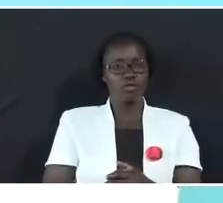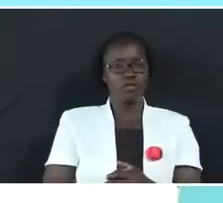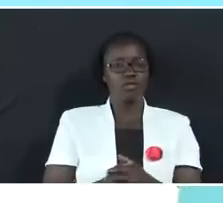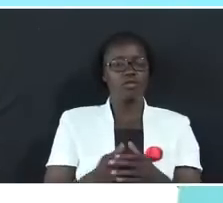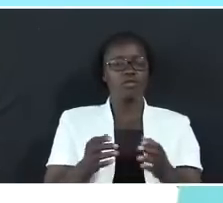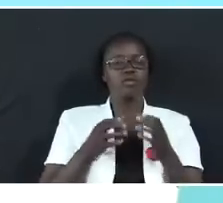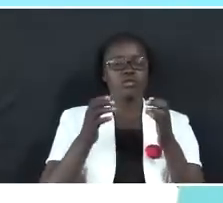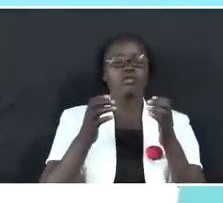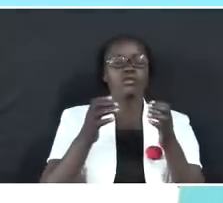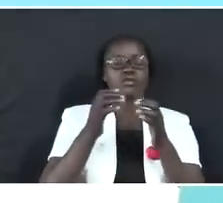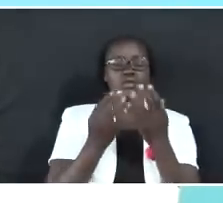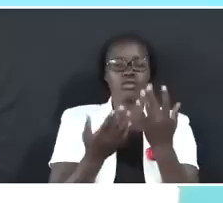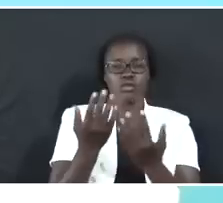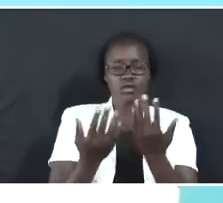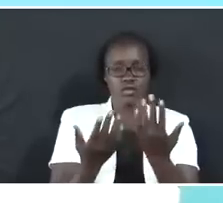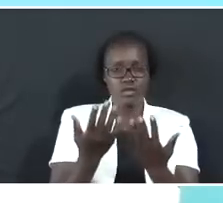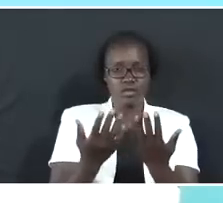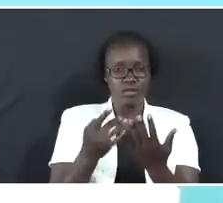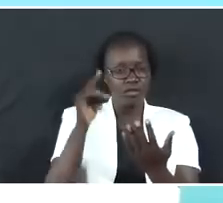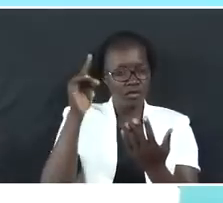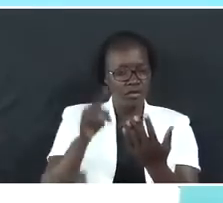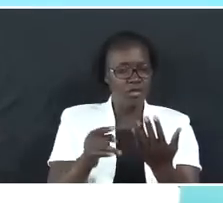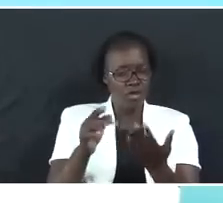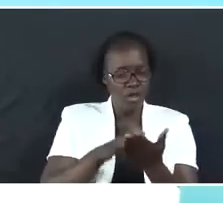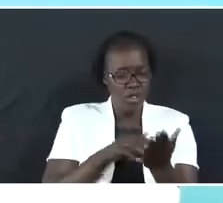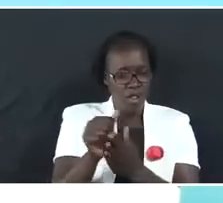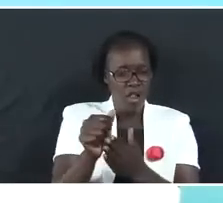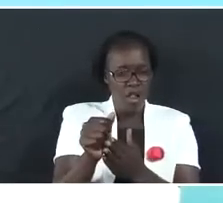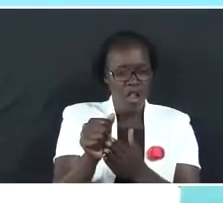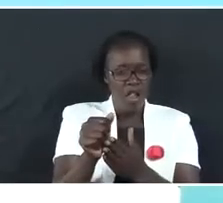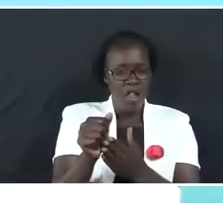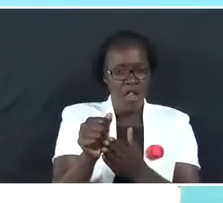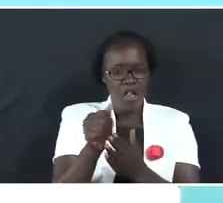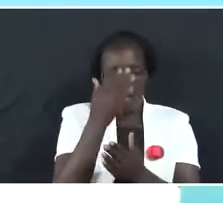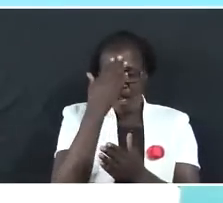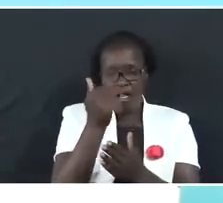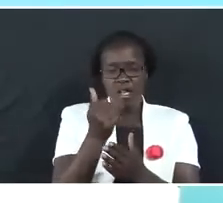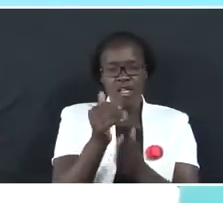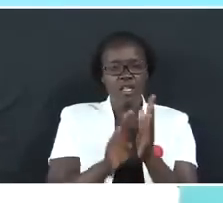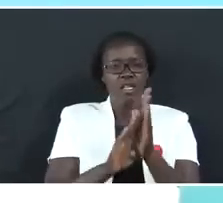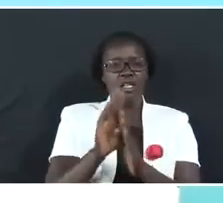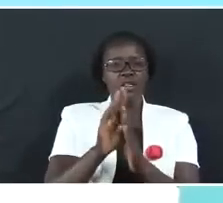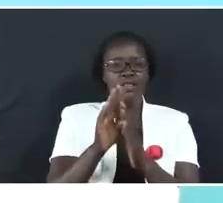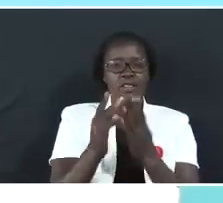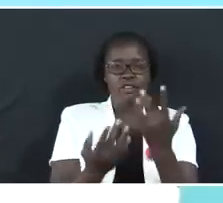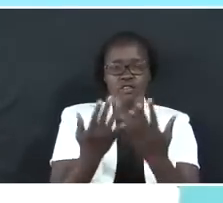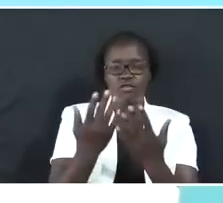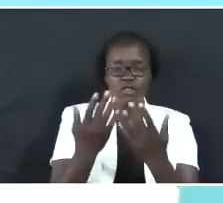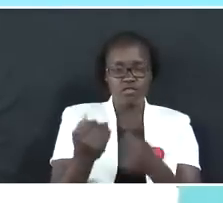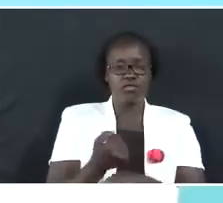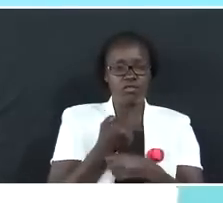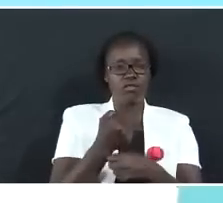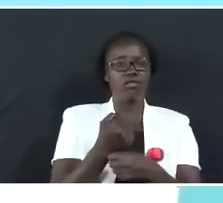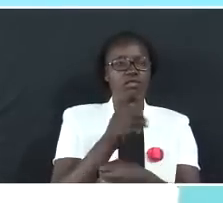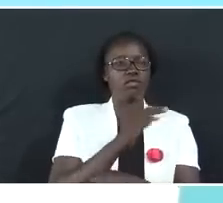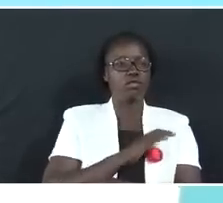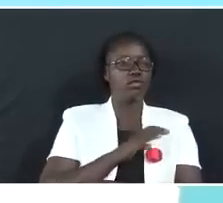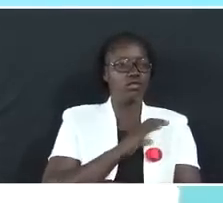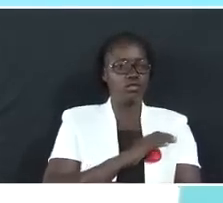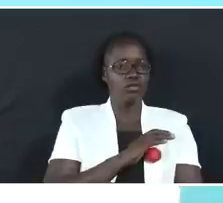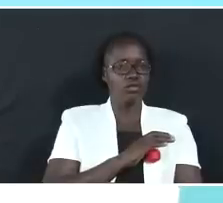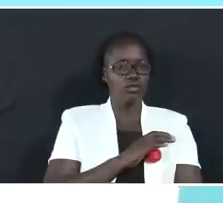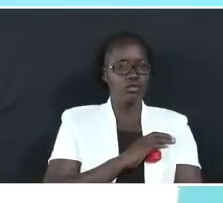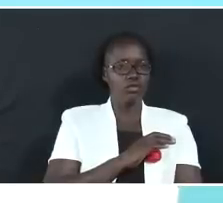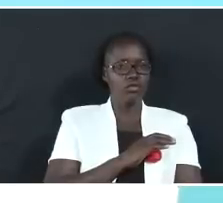Eternal fire could not consume them because they had developed fireproof.